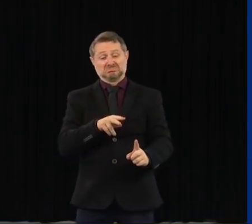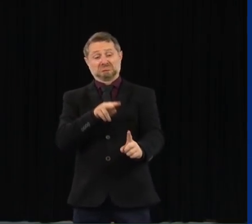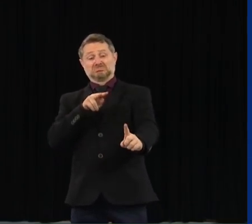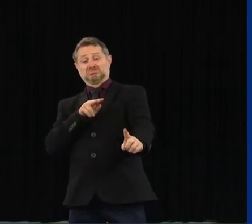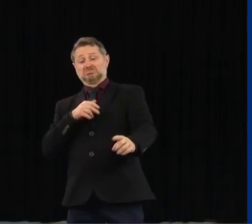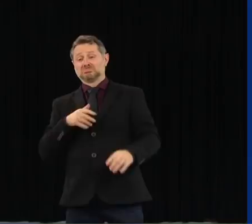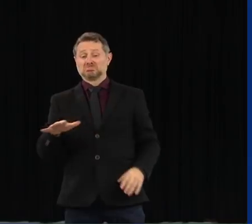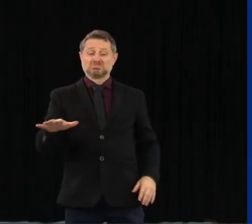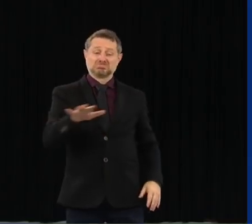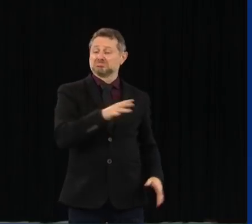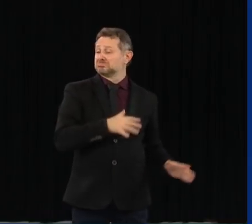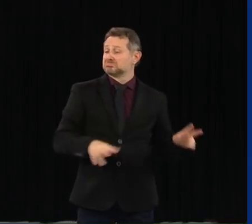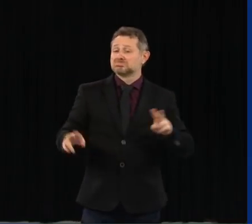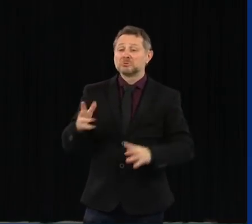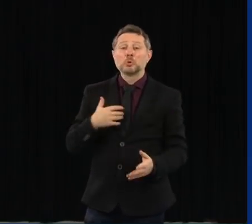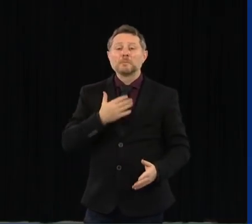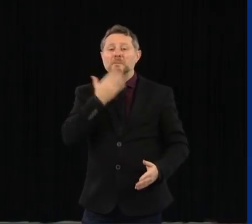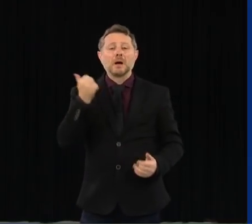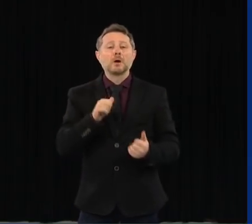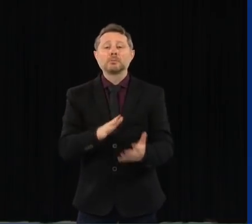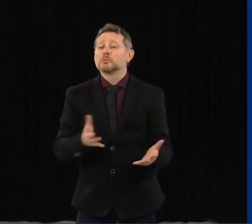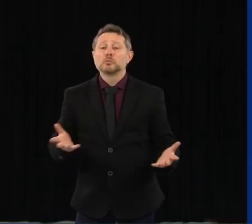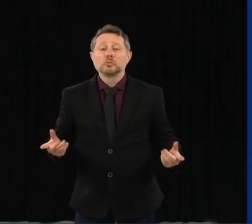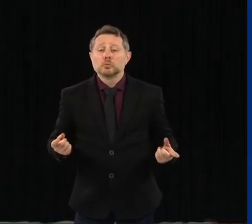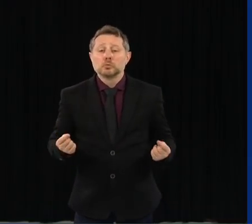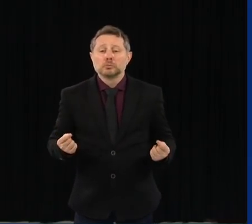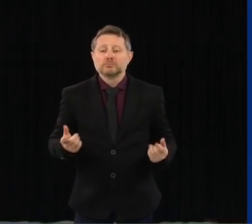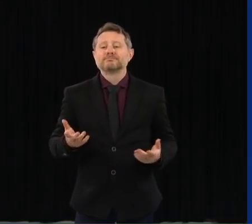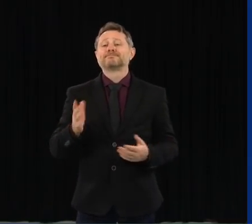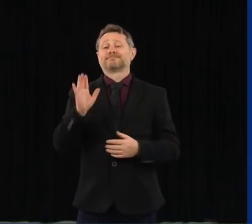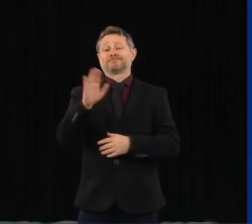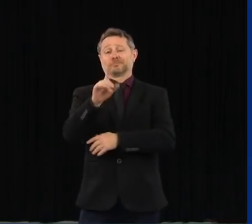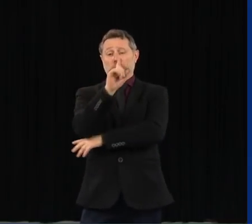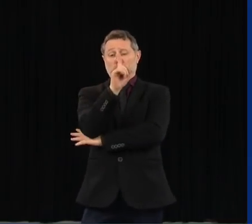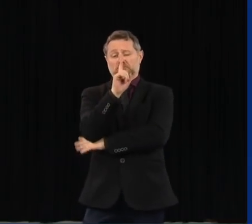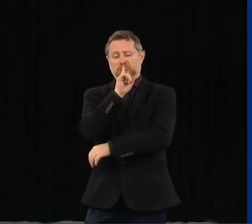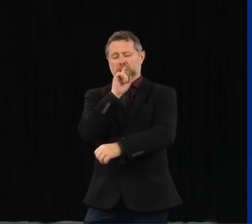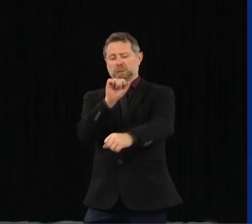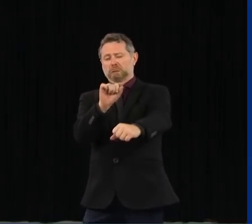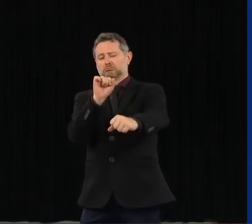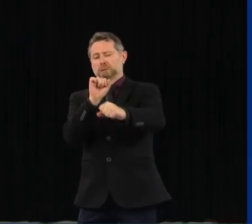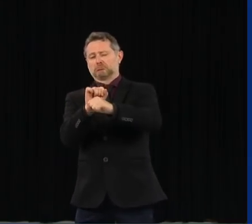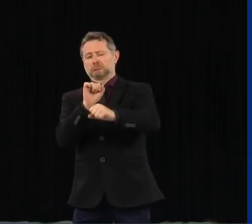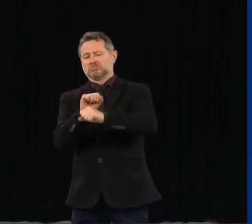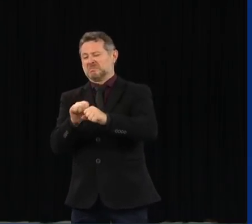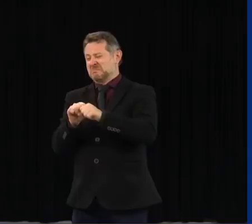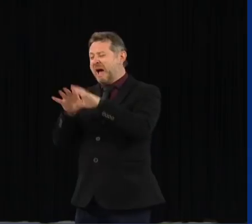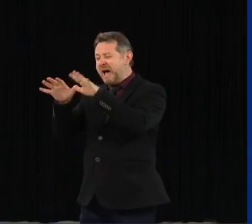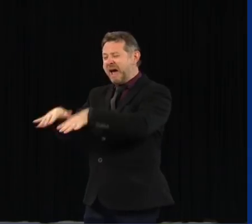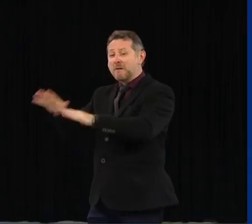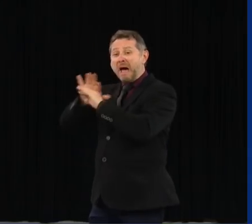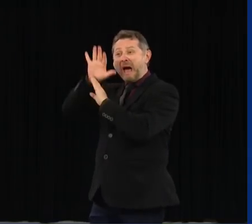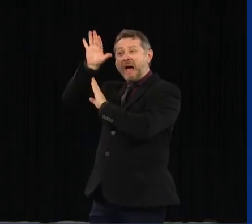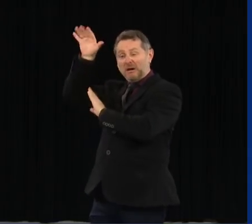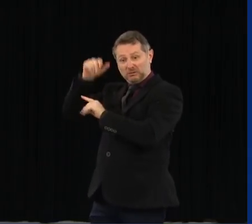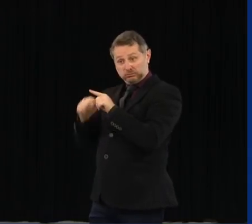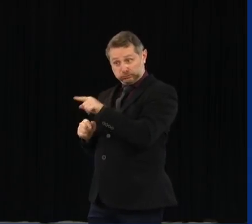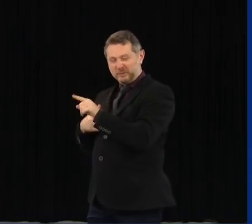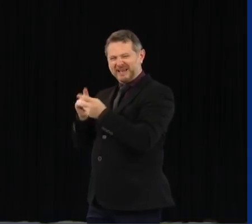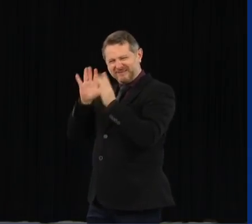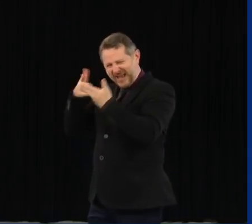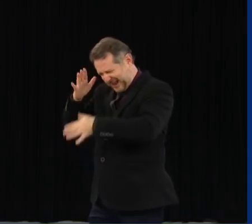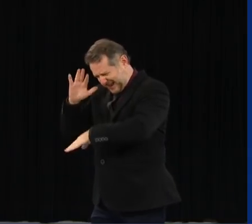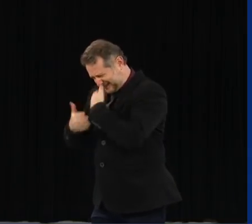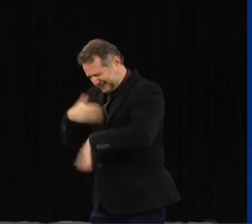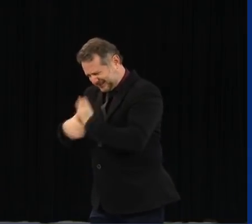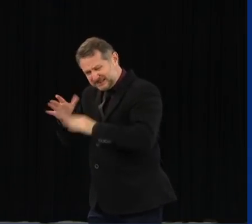is focus on the emergency that is in front of you. Focus on